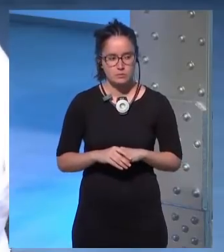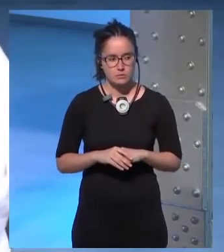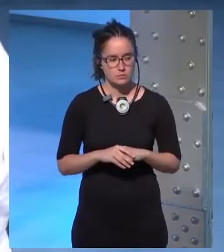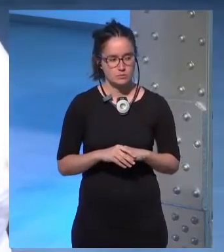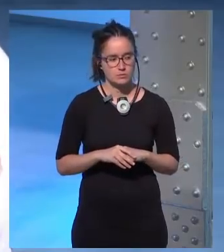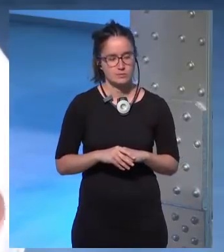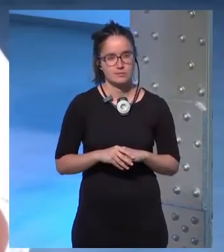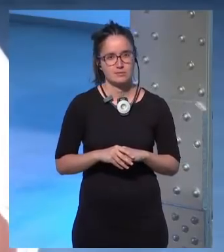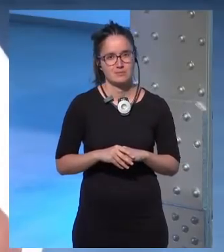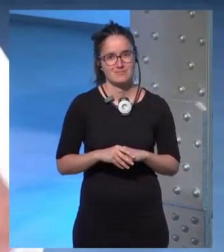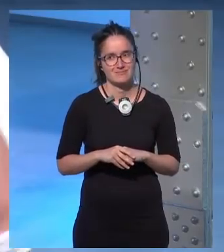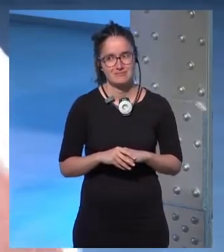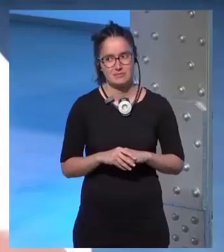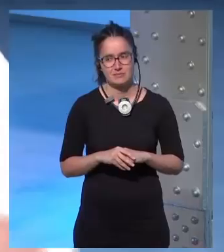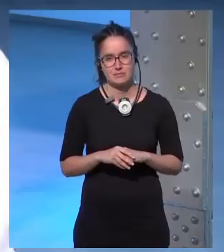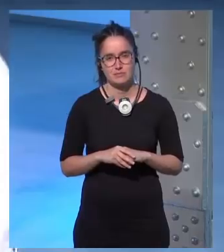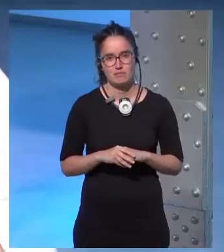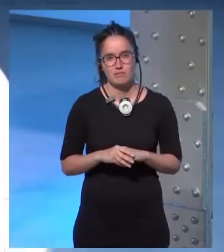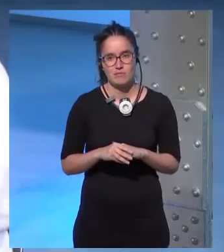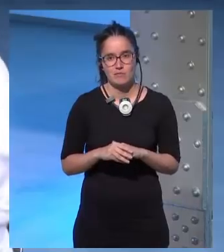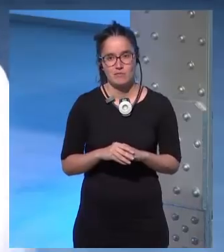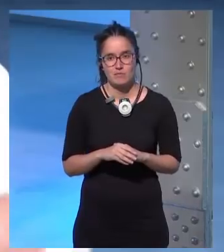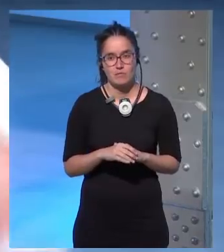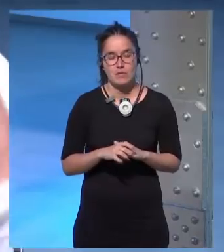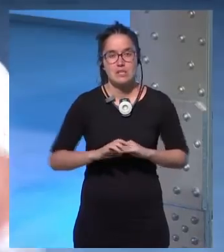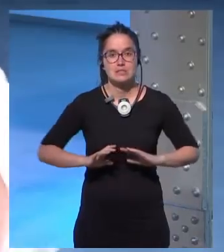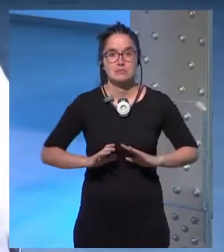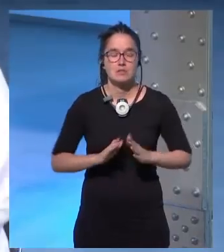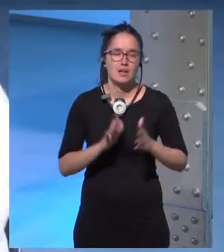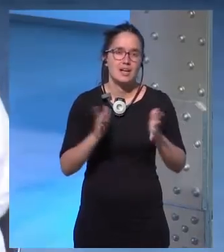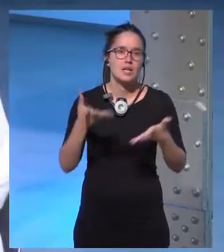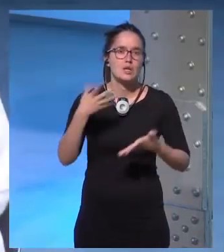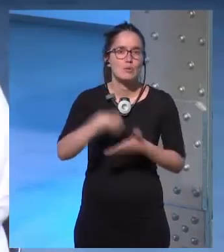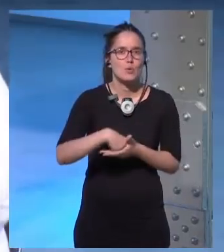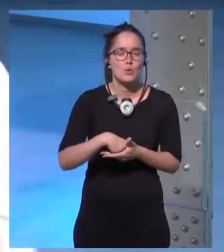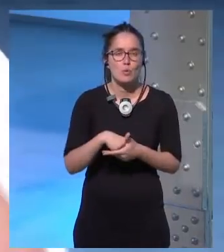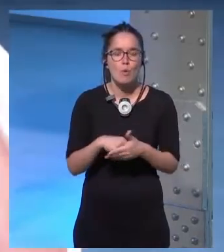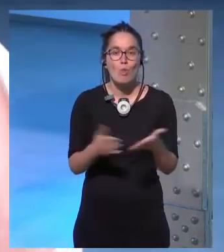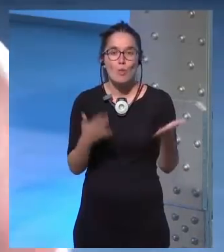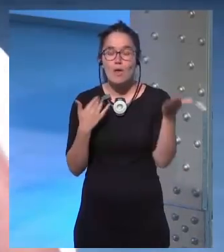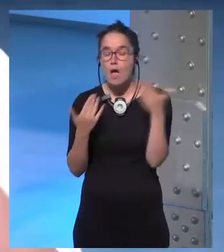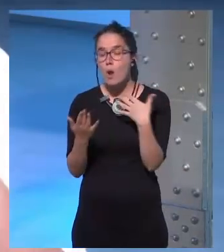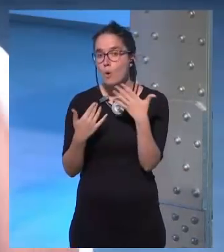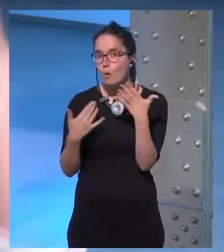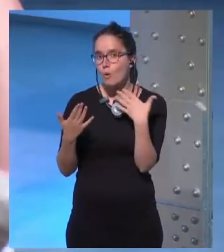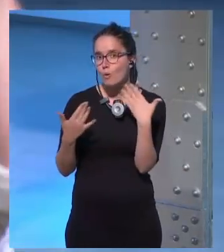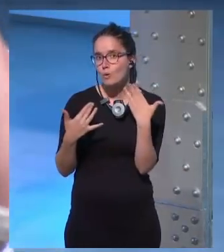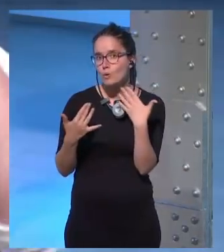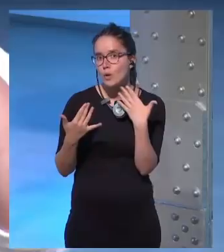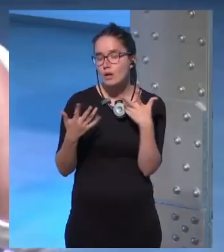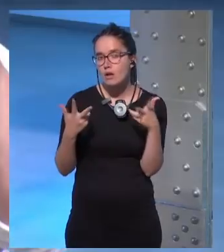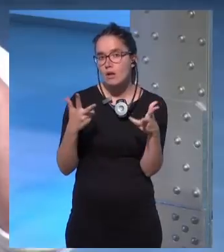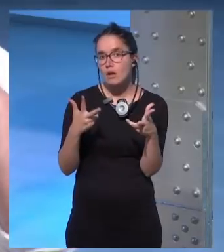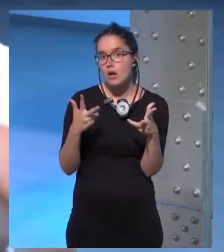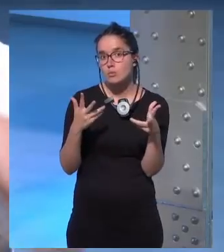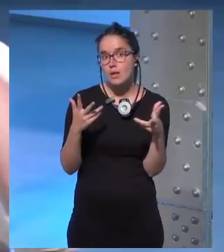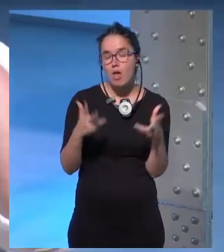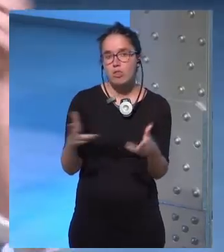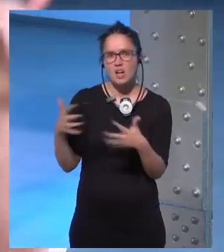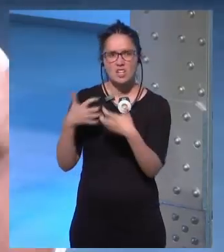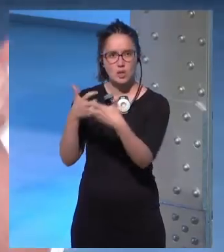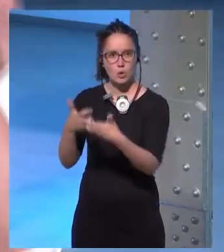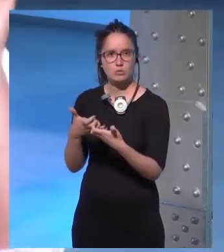and Light Brigade a little bit, it's dialogue and fight scenes. It's sort of just, okay, let's get it all on there. After that, I go through and say,